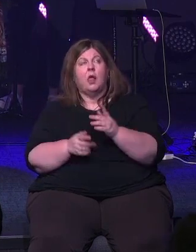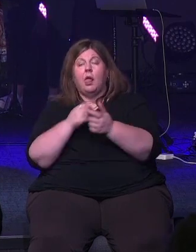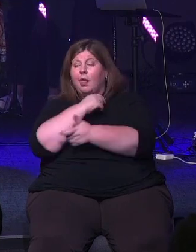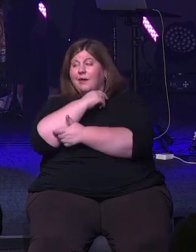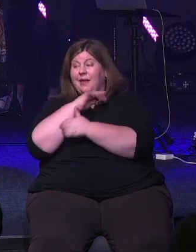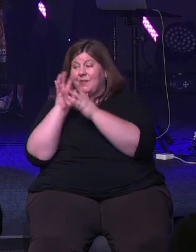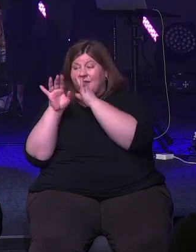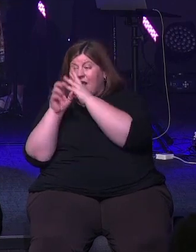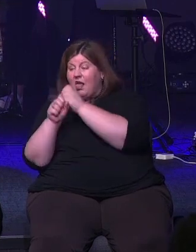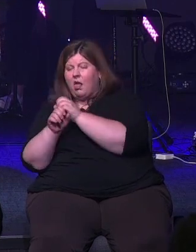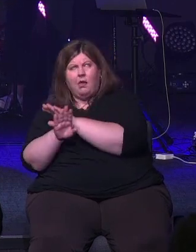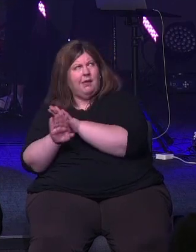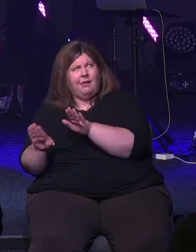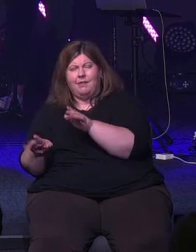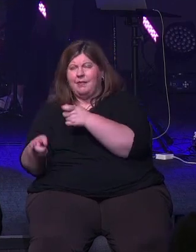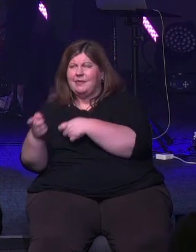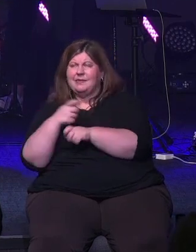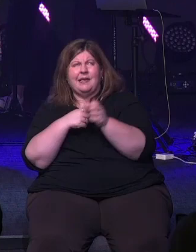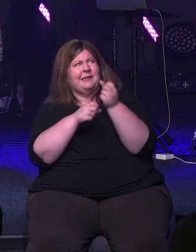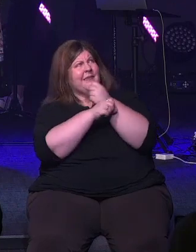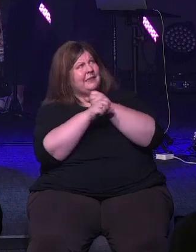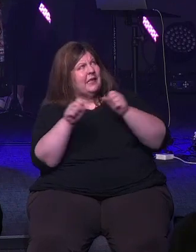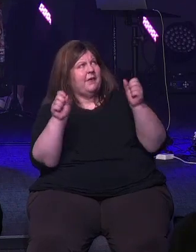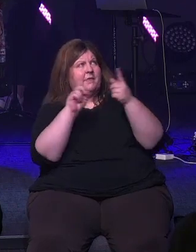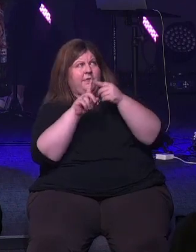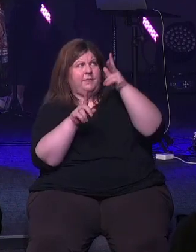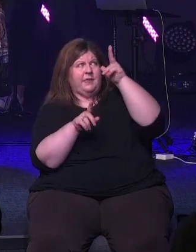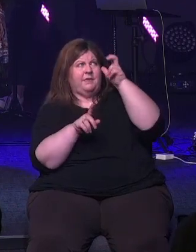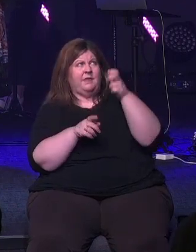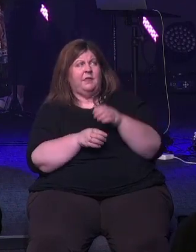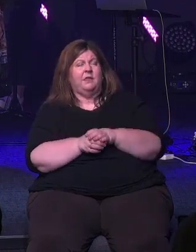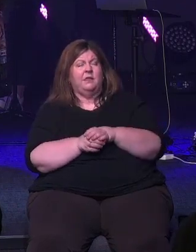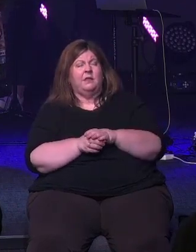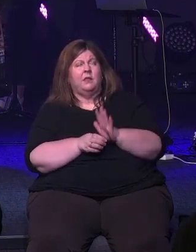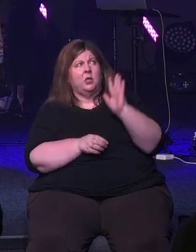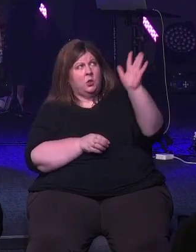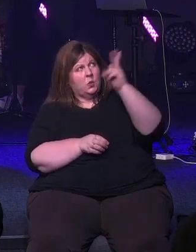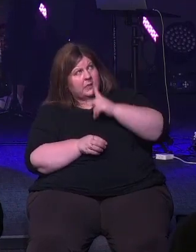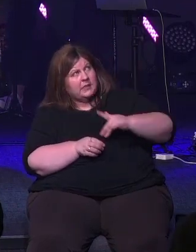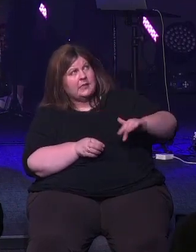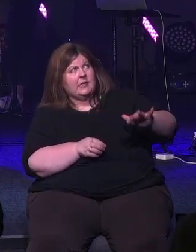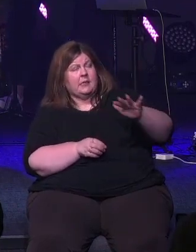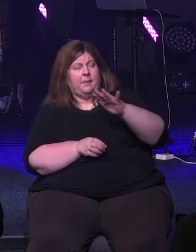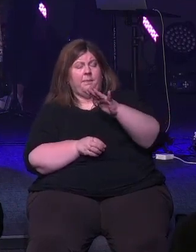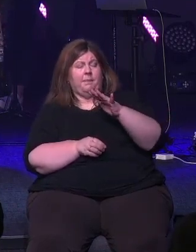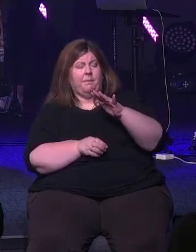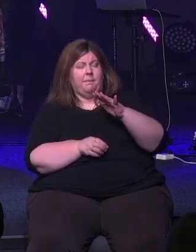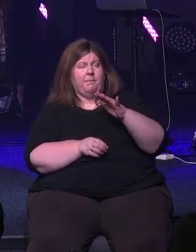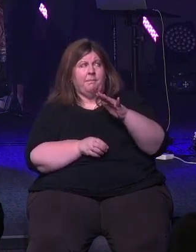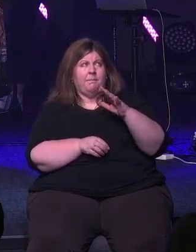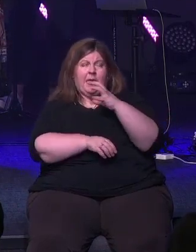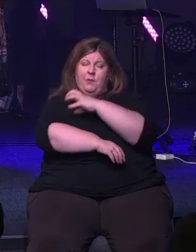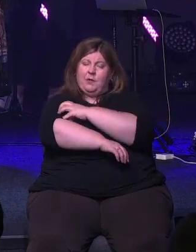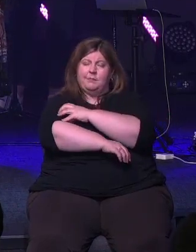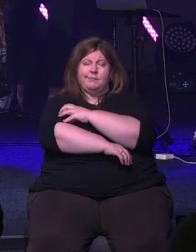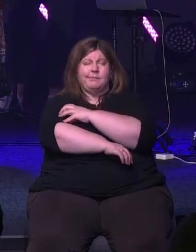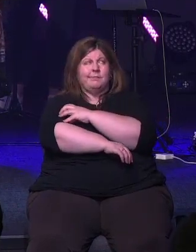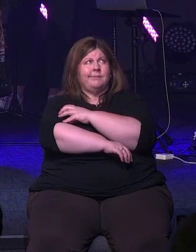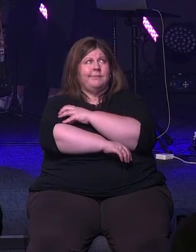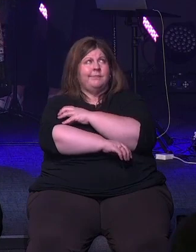temptation, but deliver us from the evil one. For yours is the kingdom and the